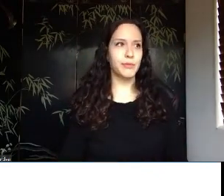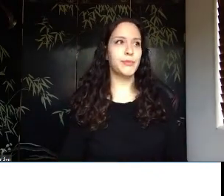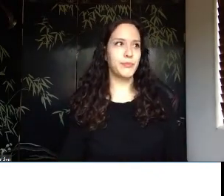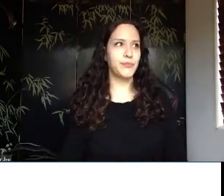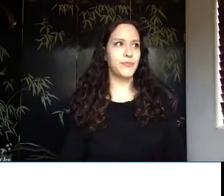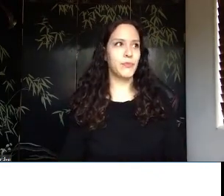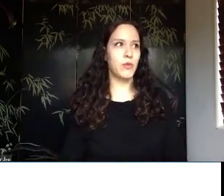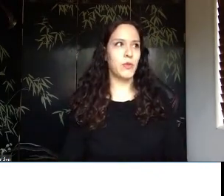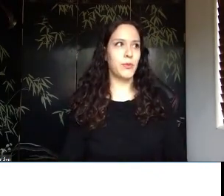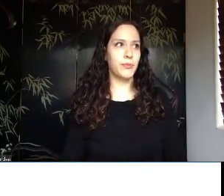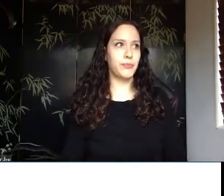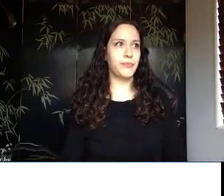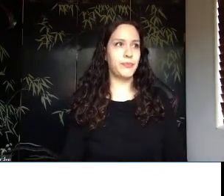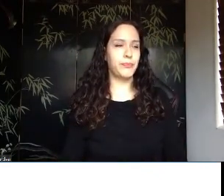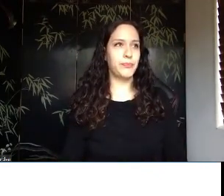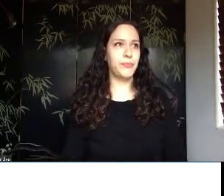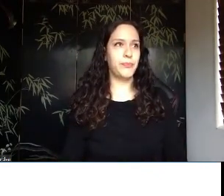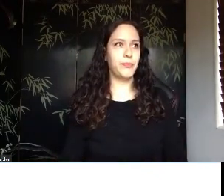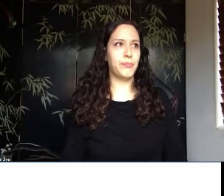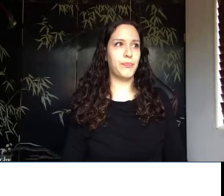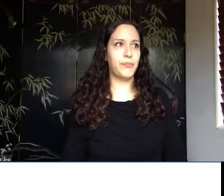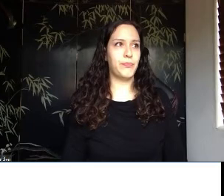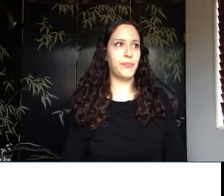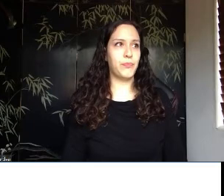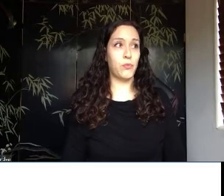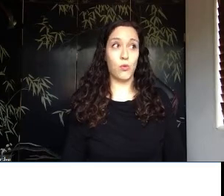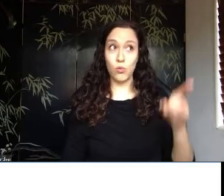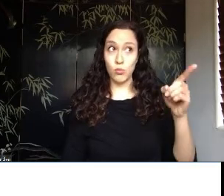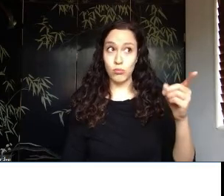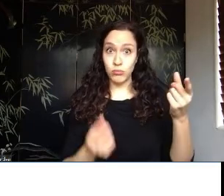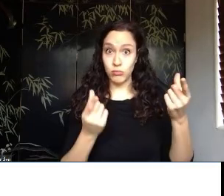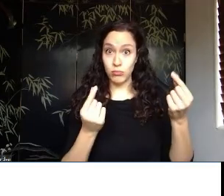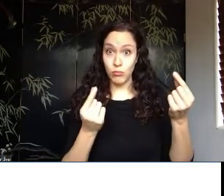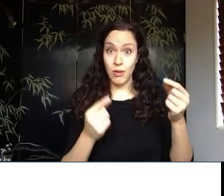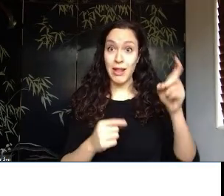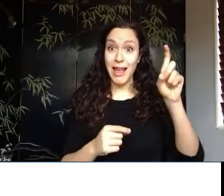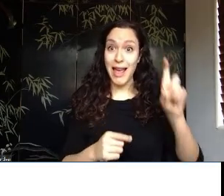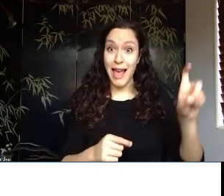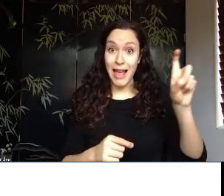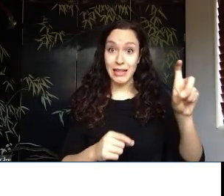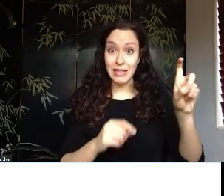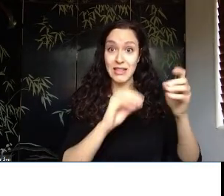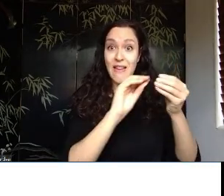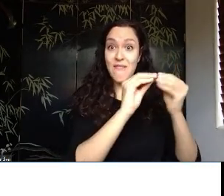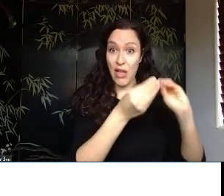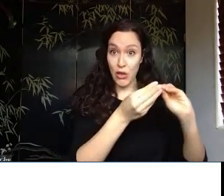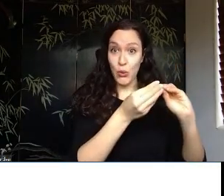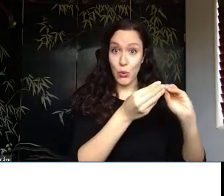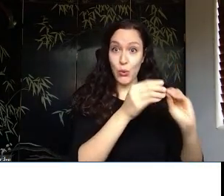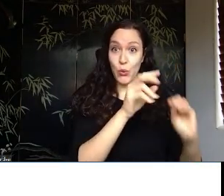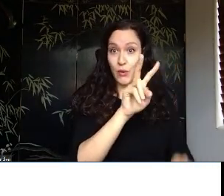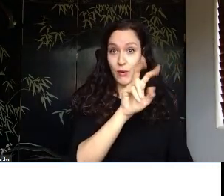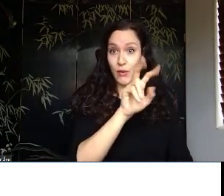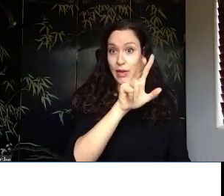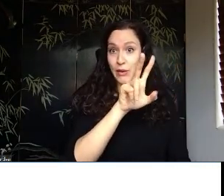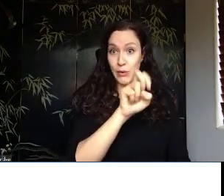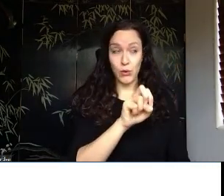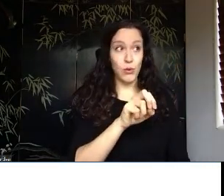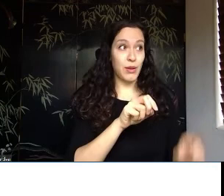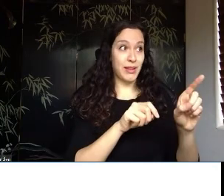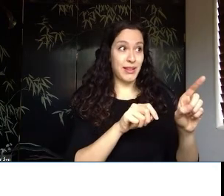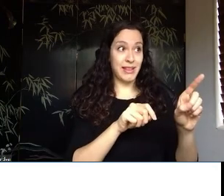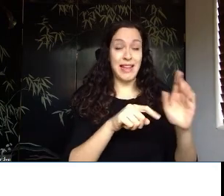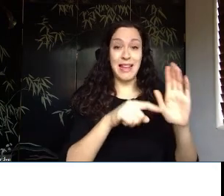all you would do is plug these x values. These are x values, -1,